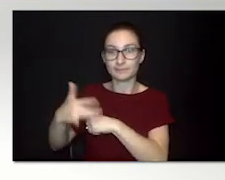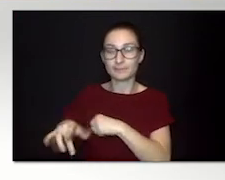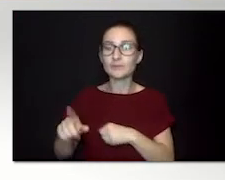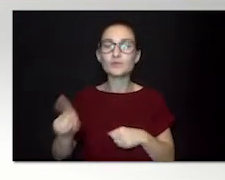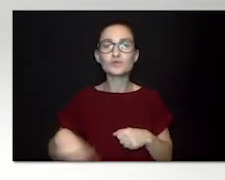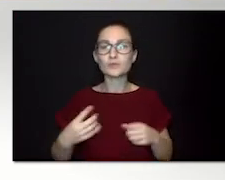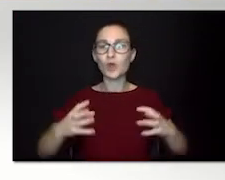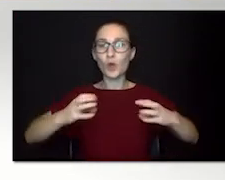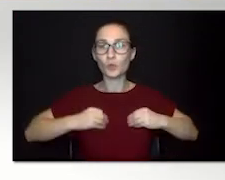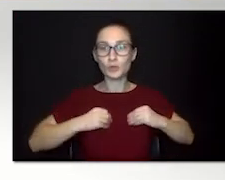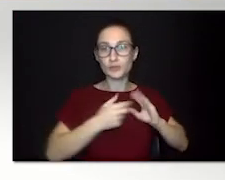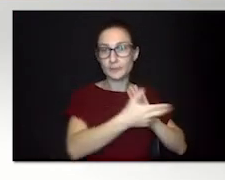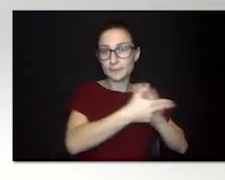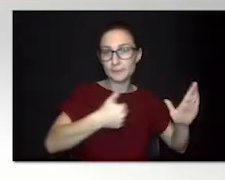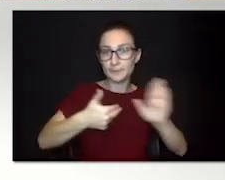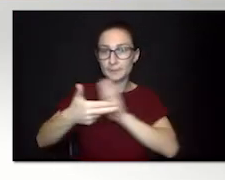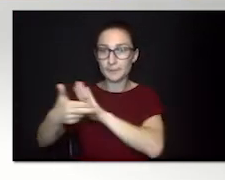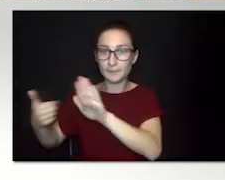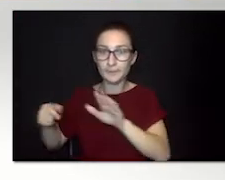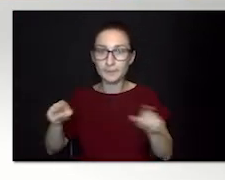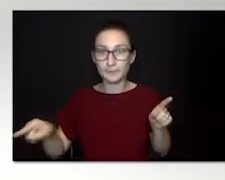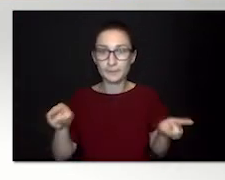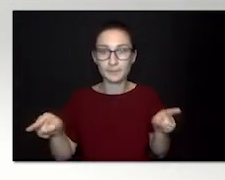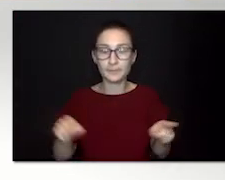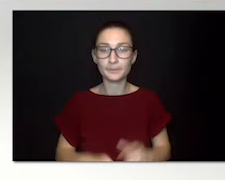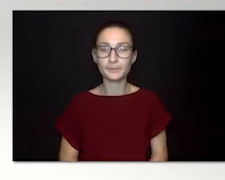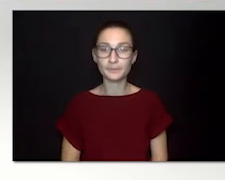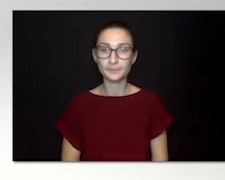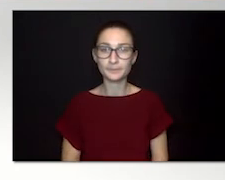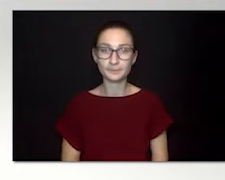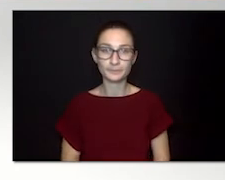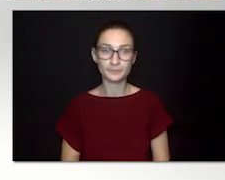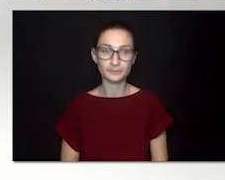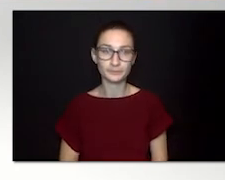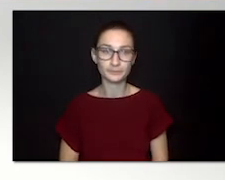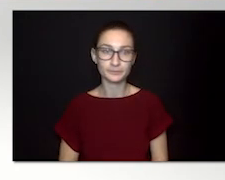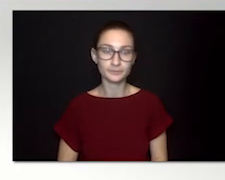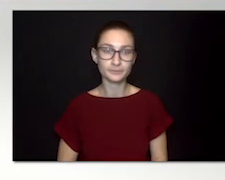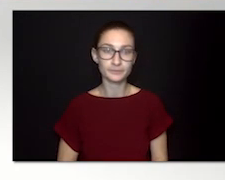is titled and passed in Florida.